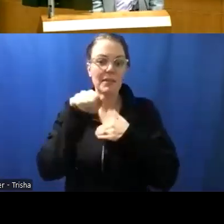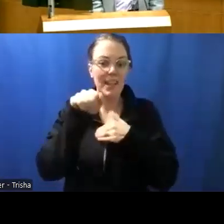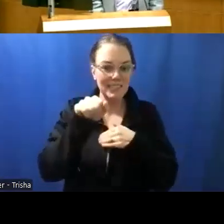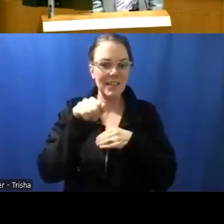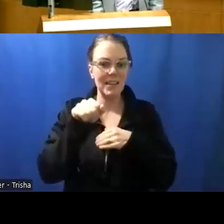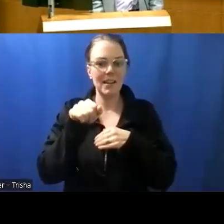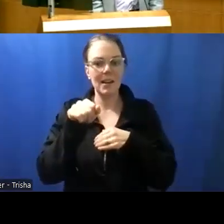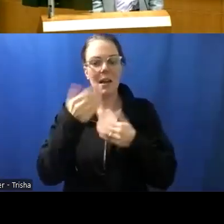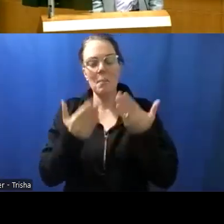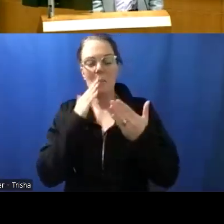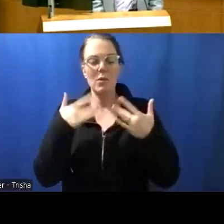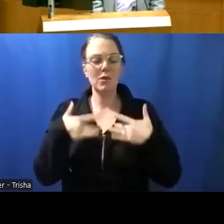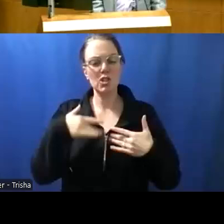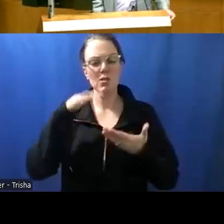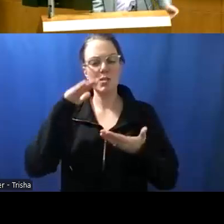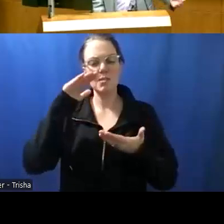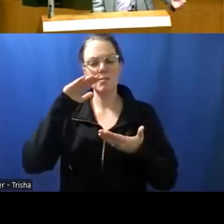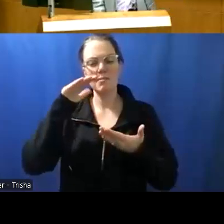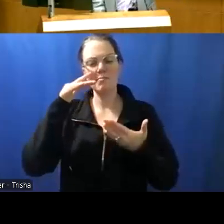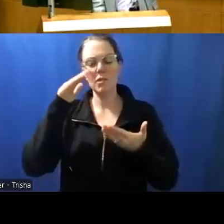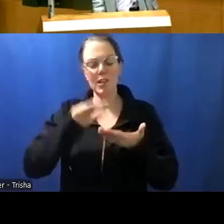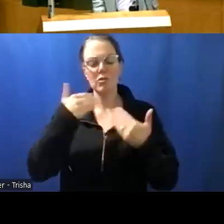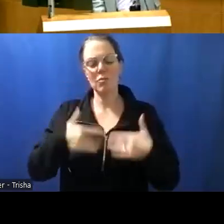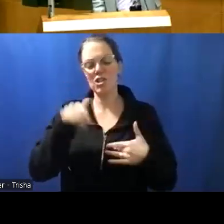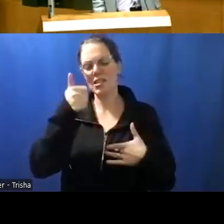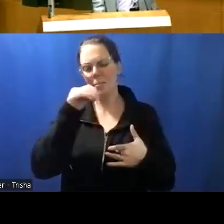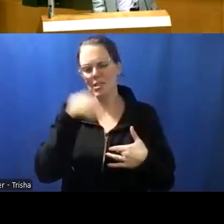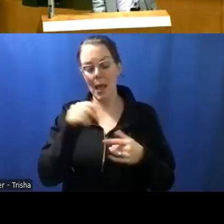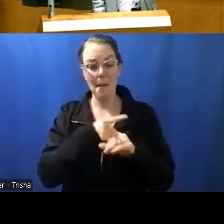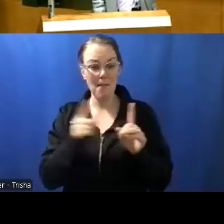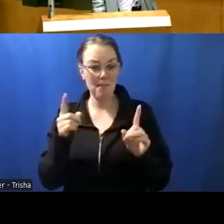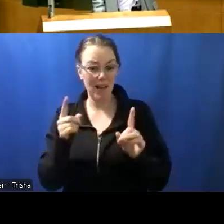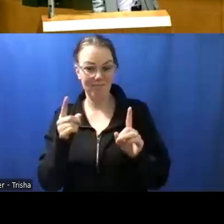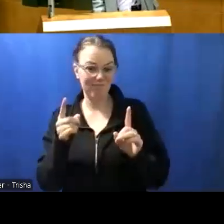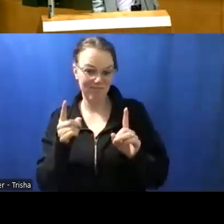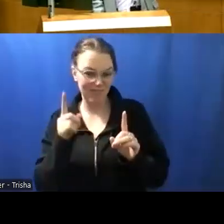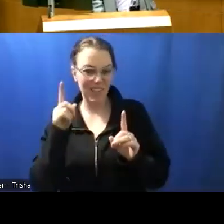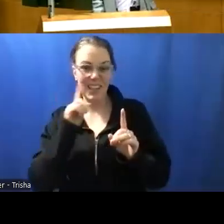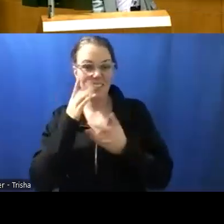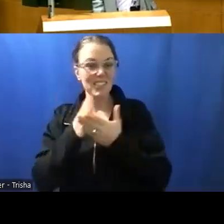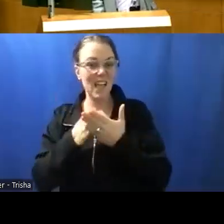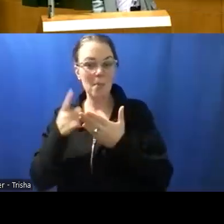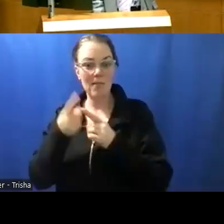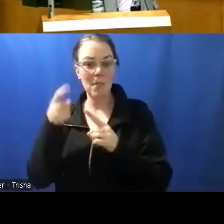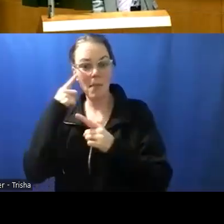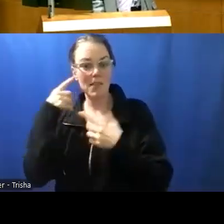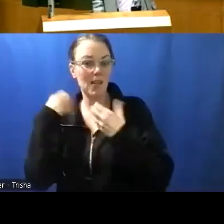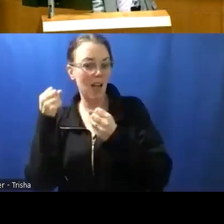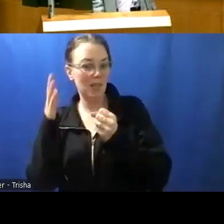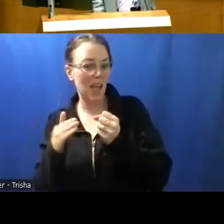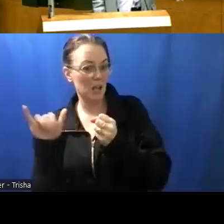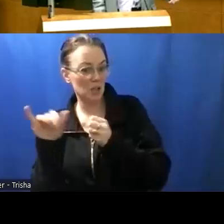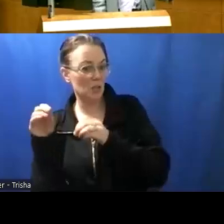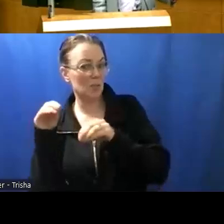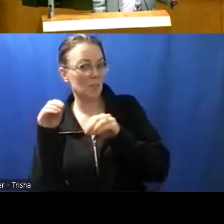reduce depression about 10%, but even the ones that are available from the mental health side, at least in the meta-analysis way